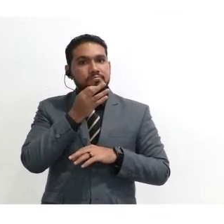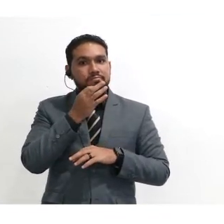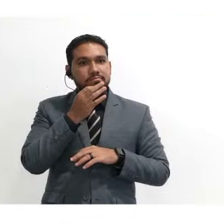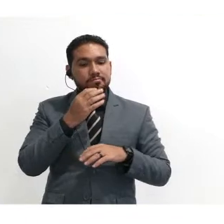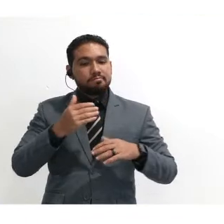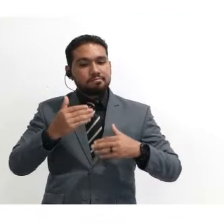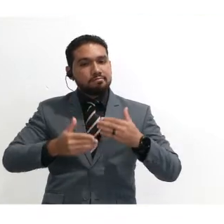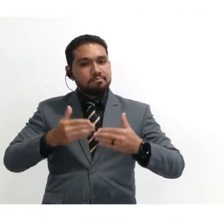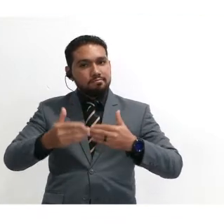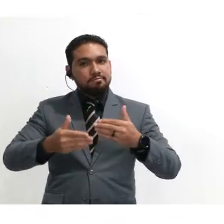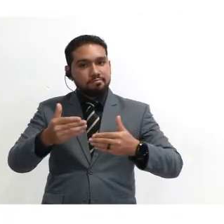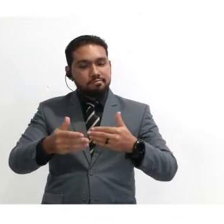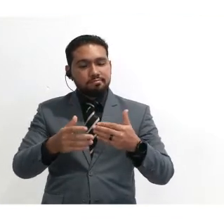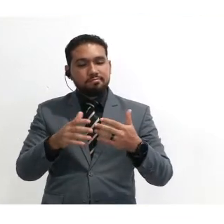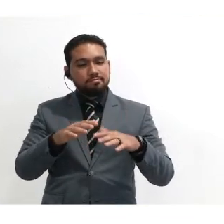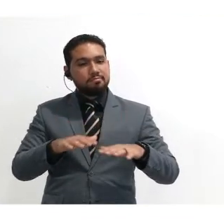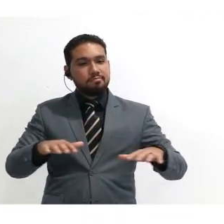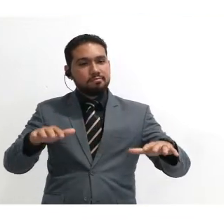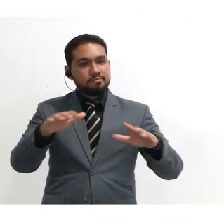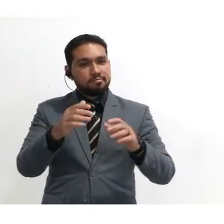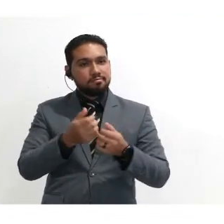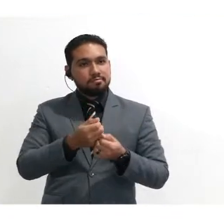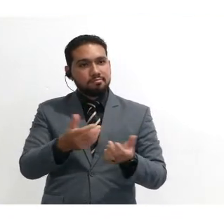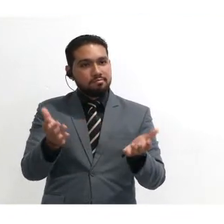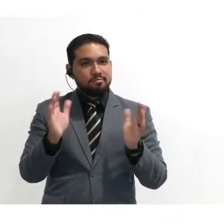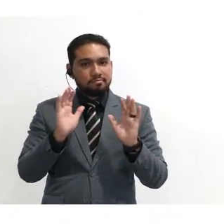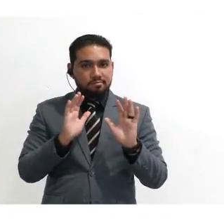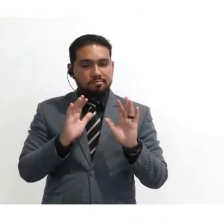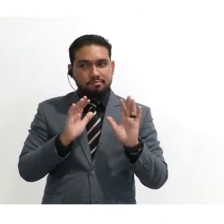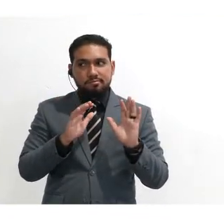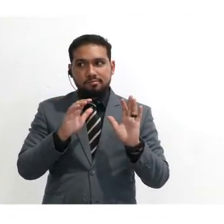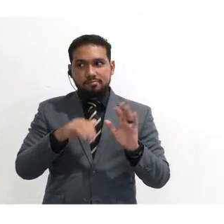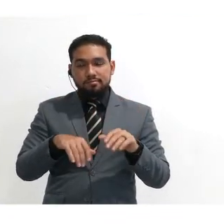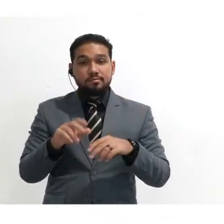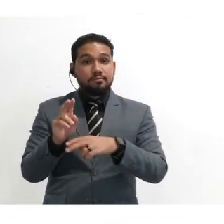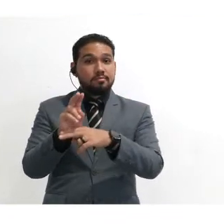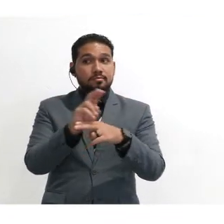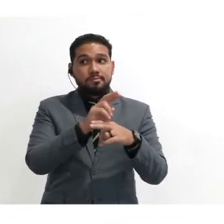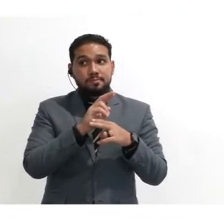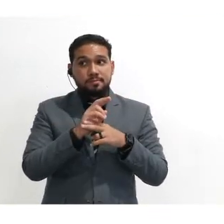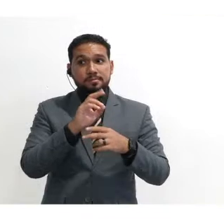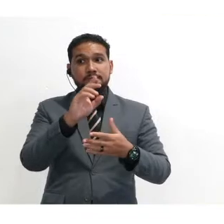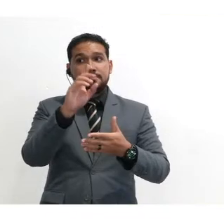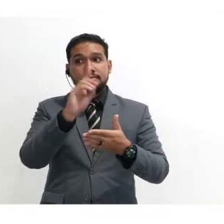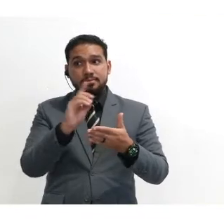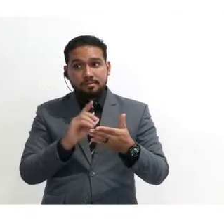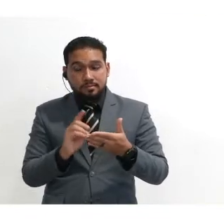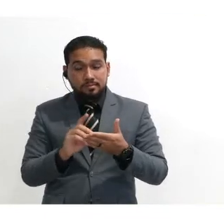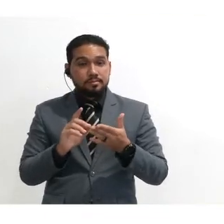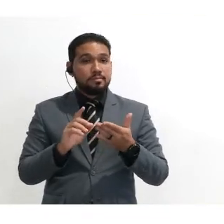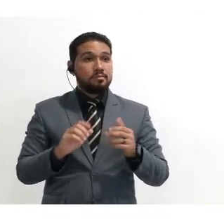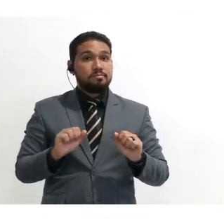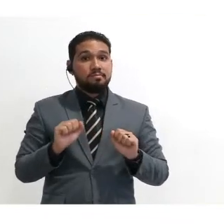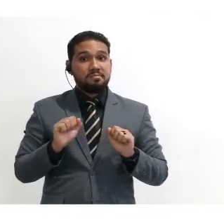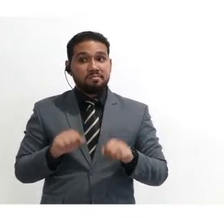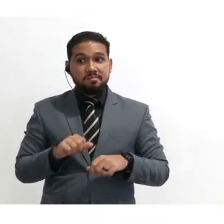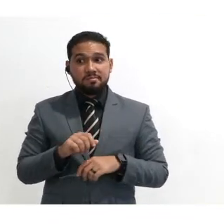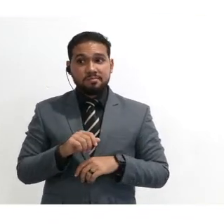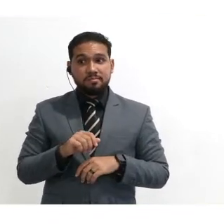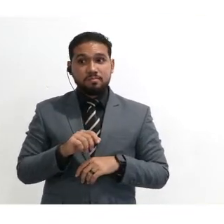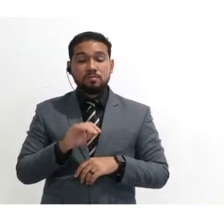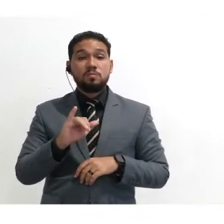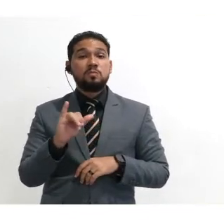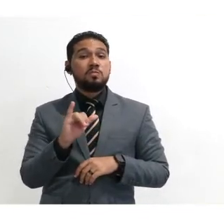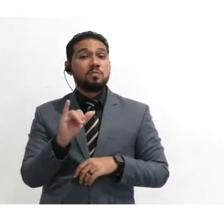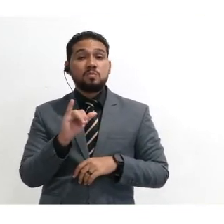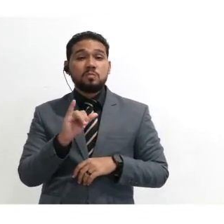is at the chip level from a design aspect. Lower supply chain risk. There's only so many